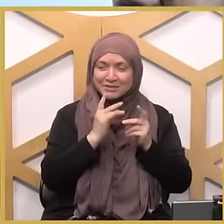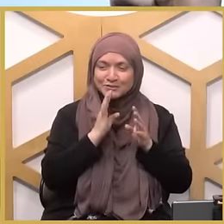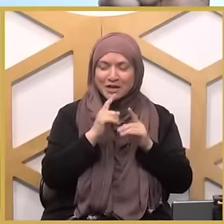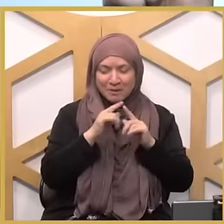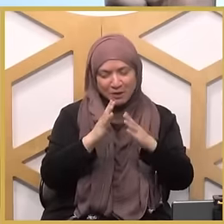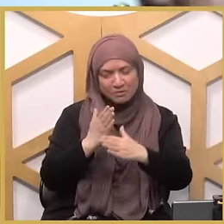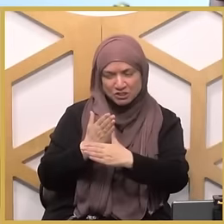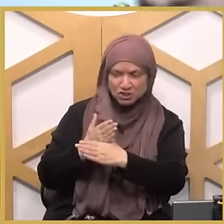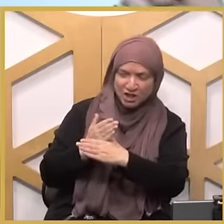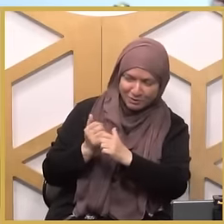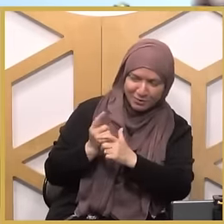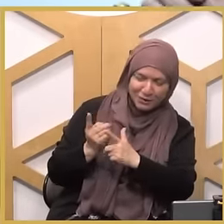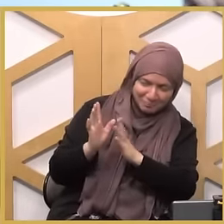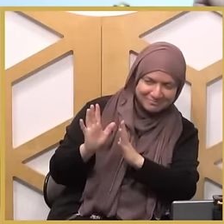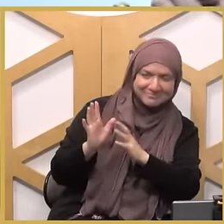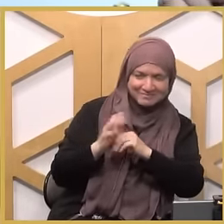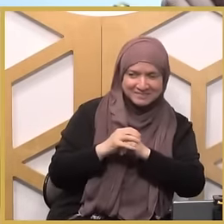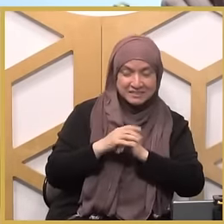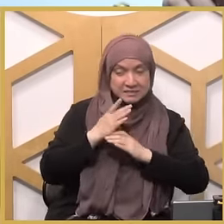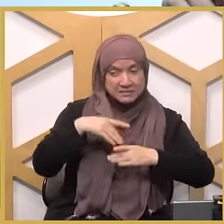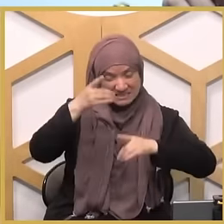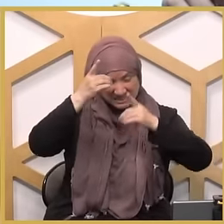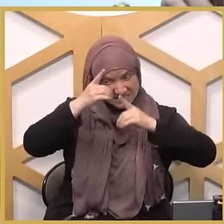on it? What's on the label?